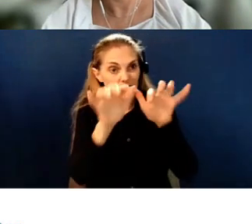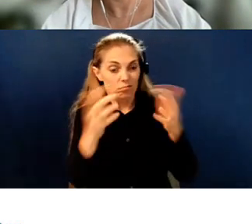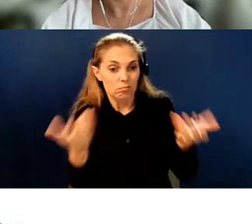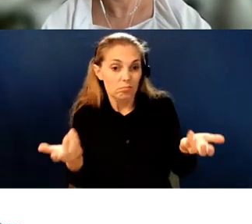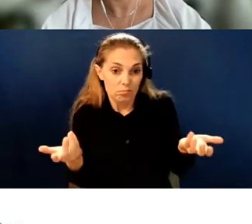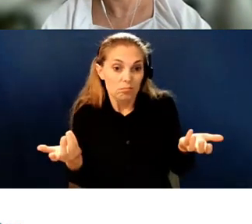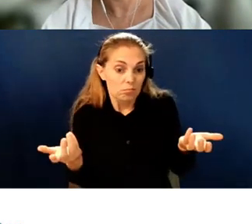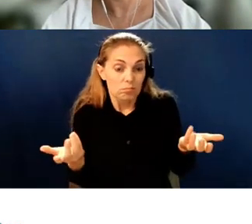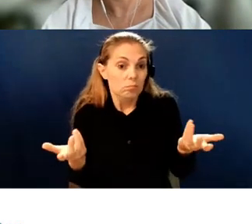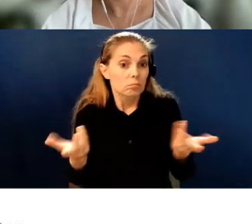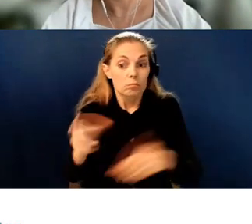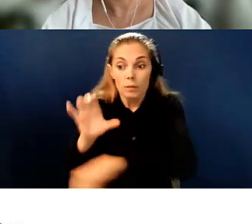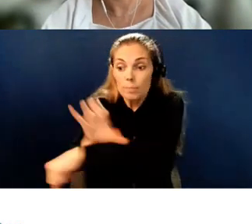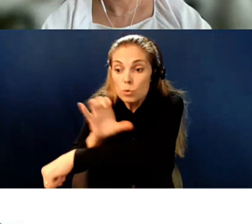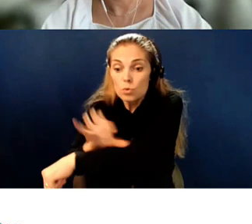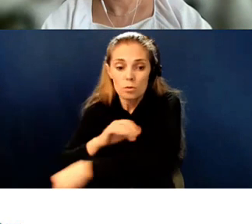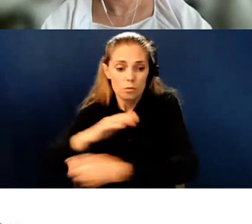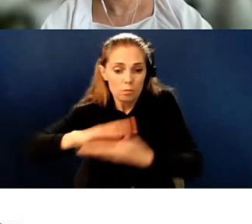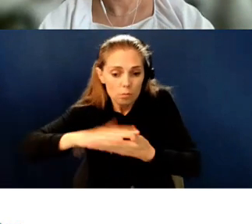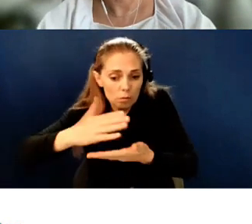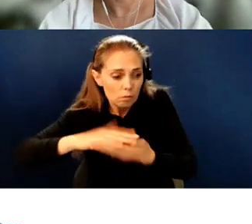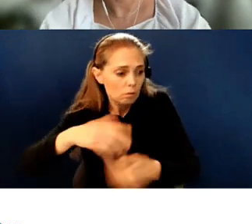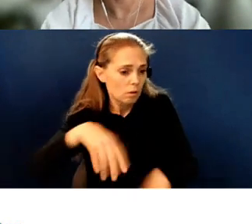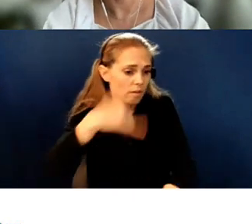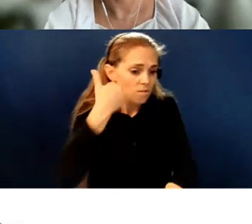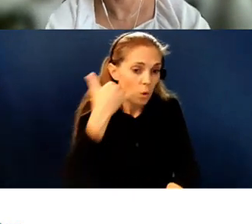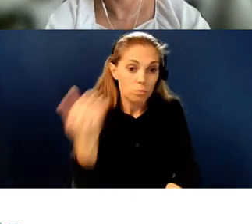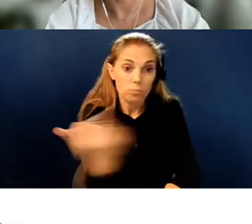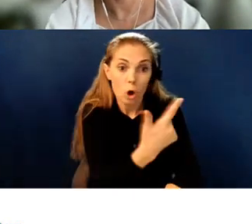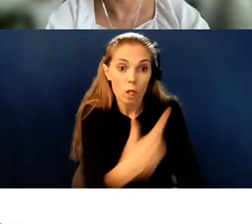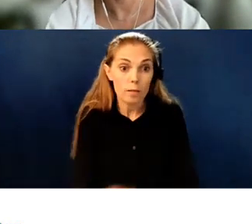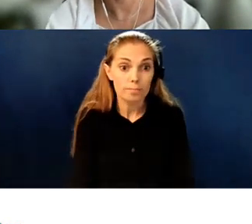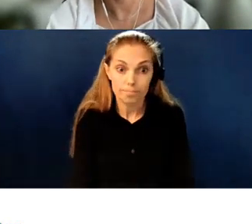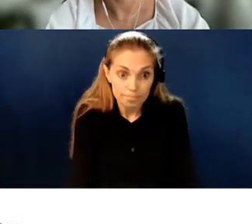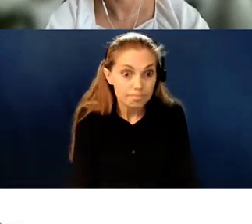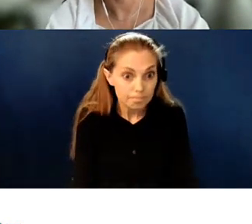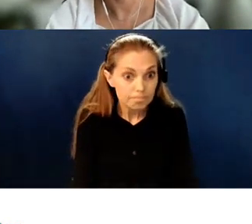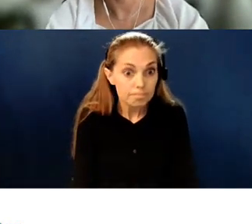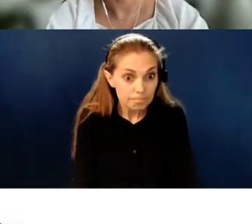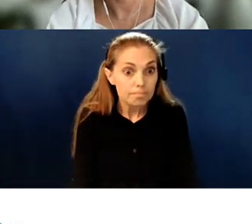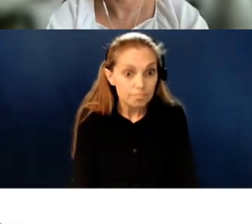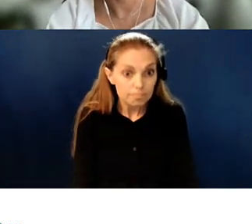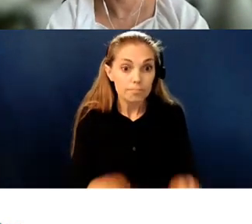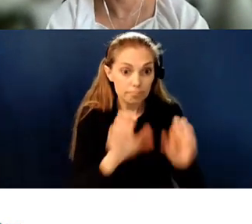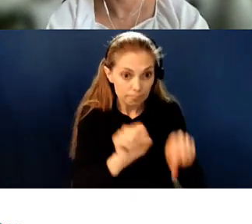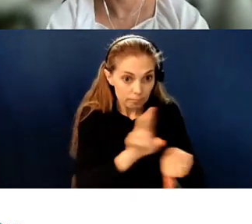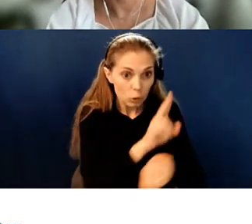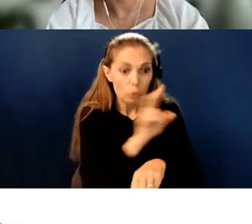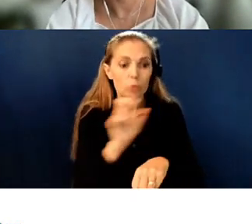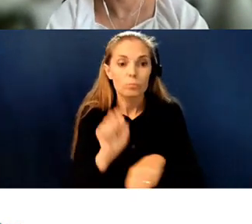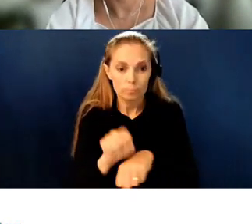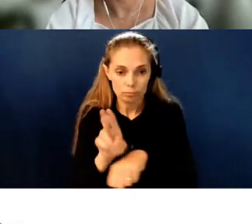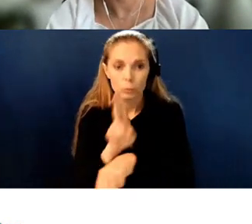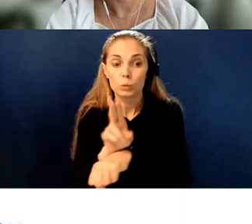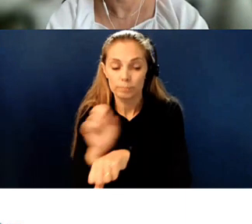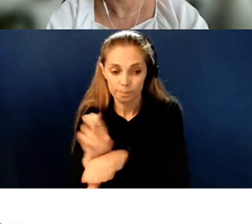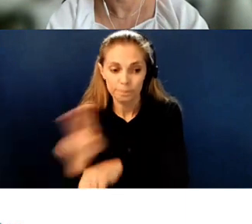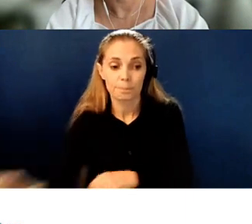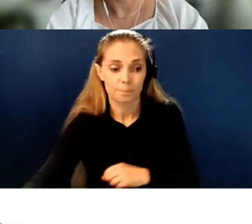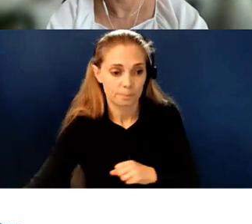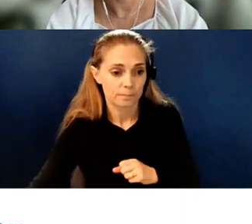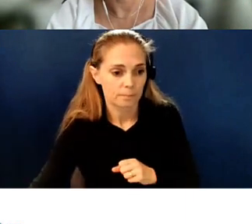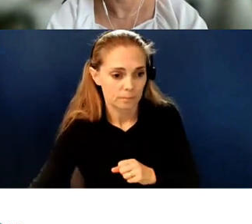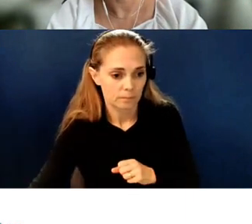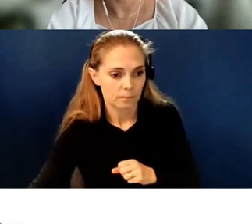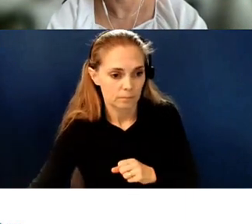on a desktop, or you can access it in your phone. It is accessible on either platform. Now, on your phone,